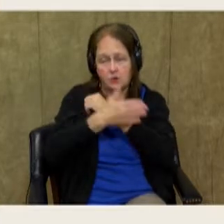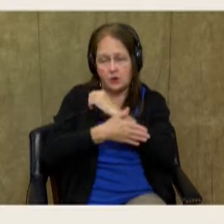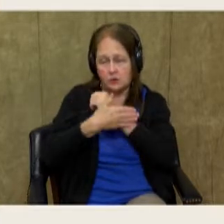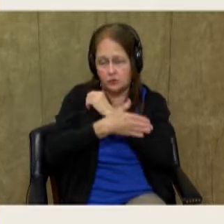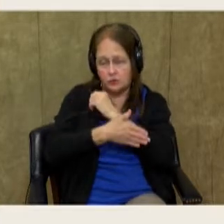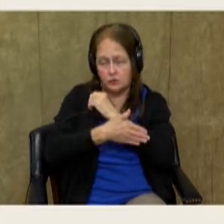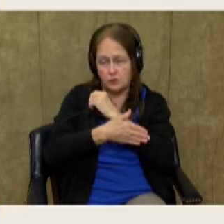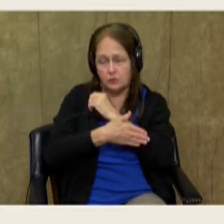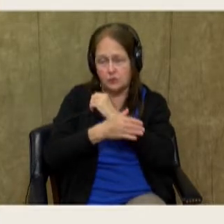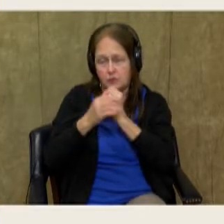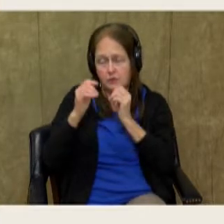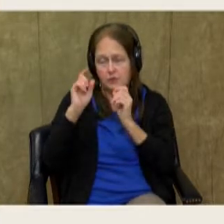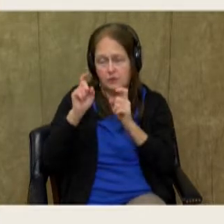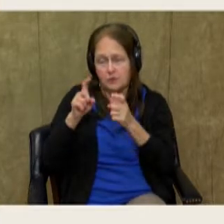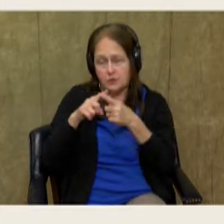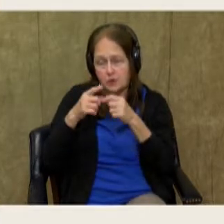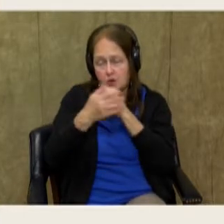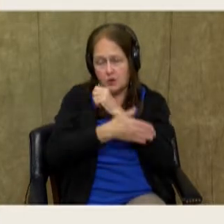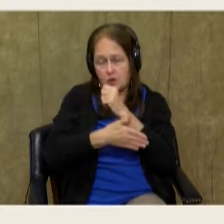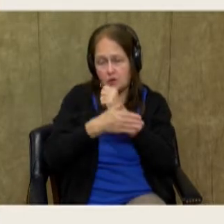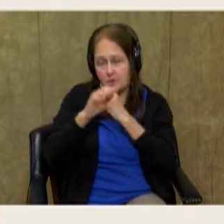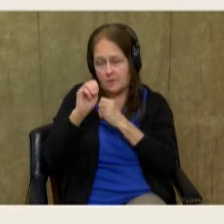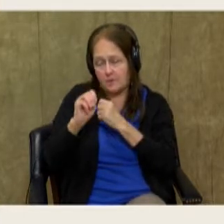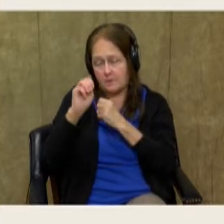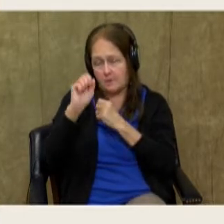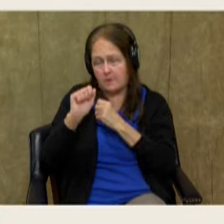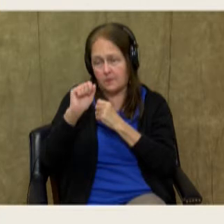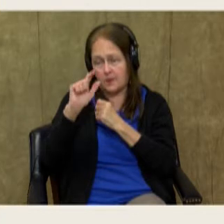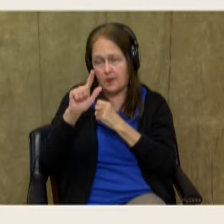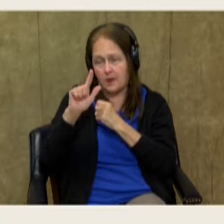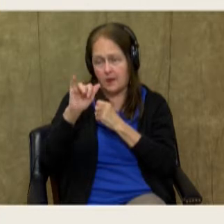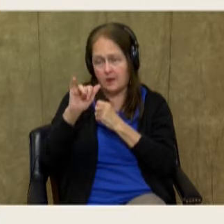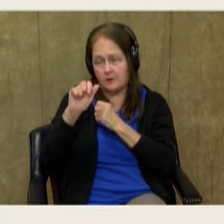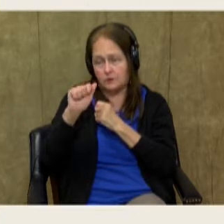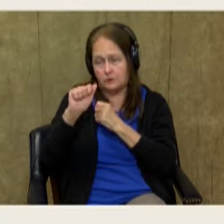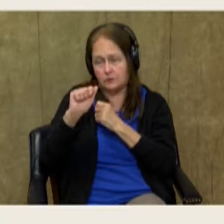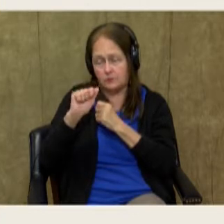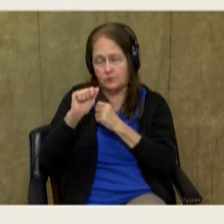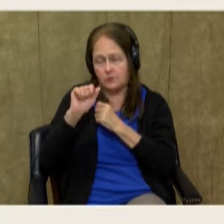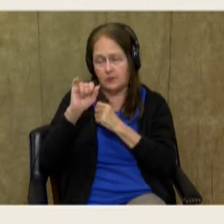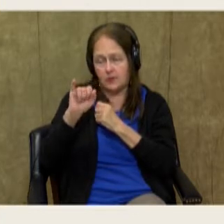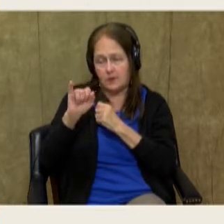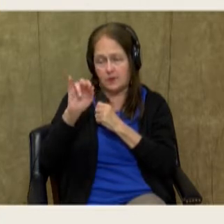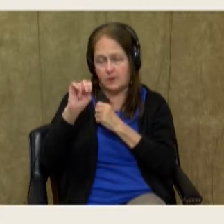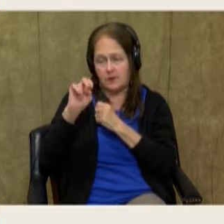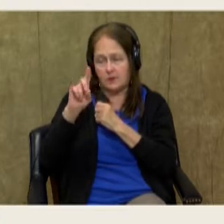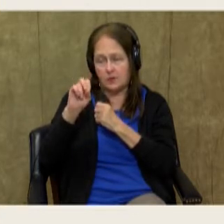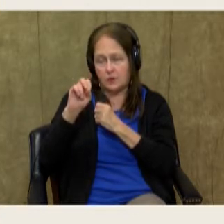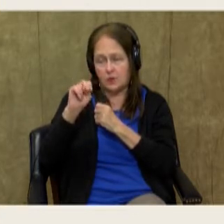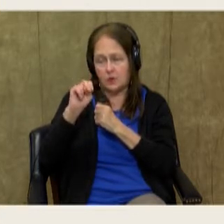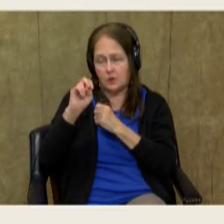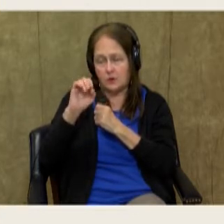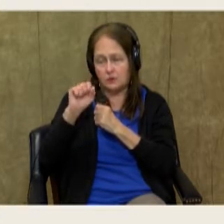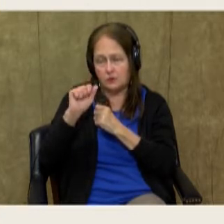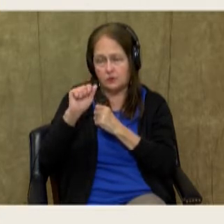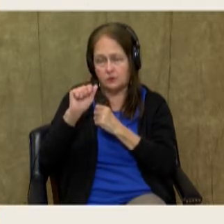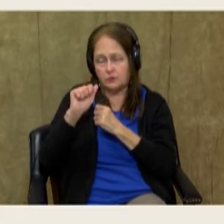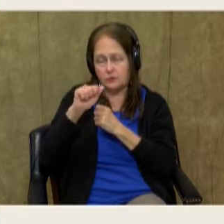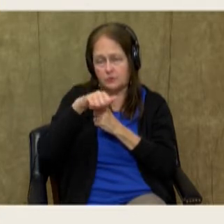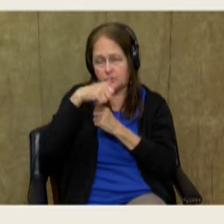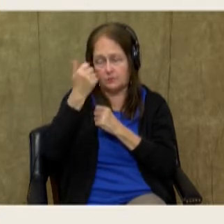the island of Borneo has the countries of Malaysia, Brunei, and Indonesia on it. Another